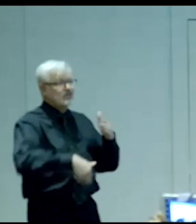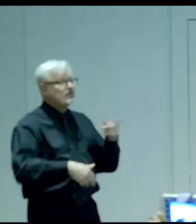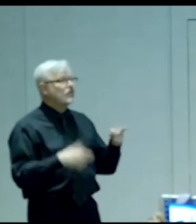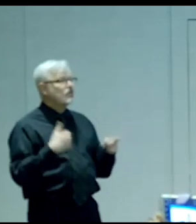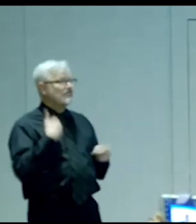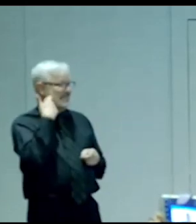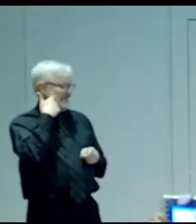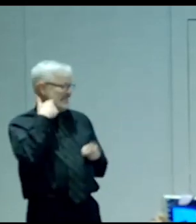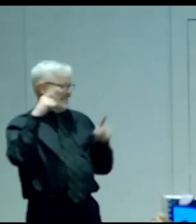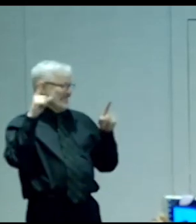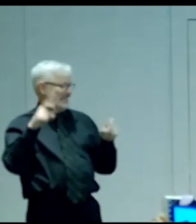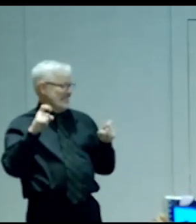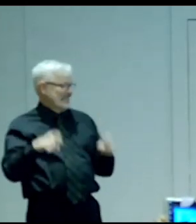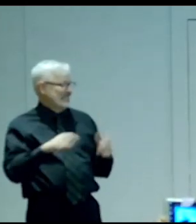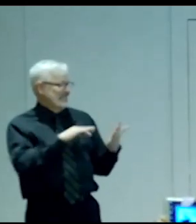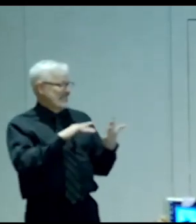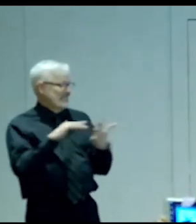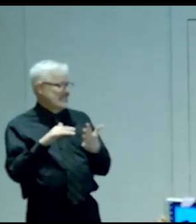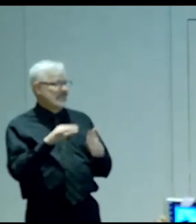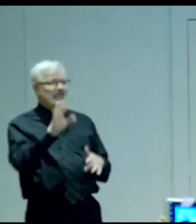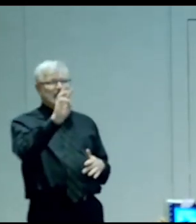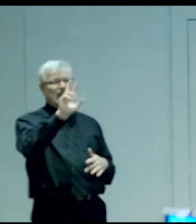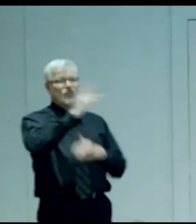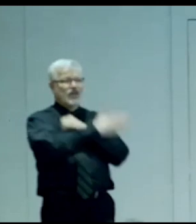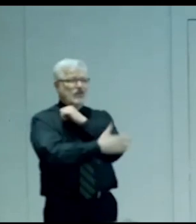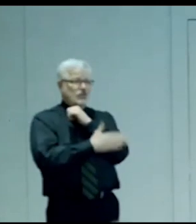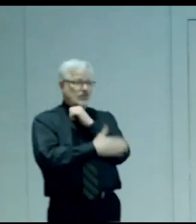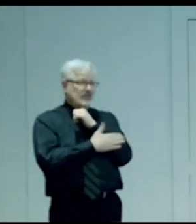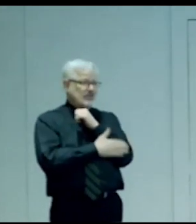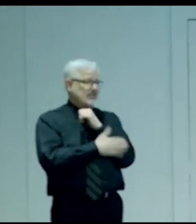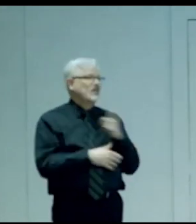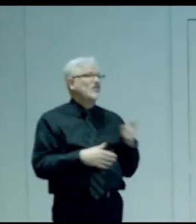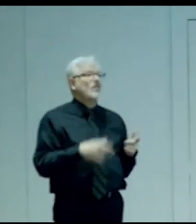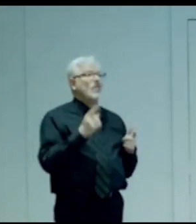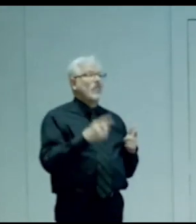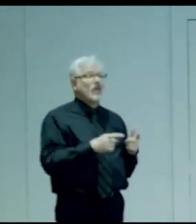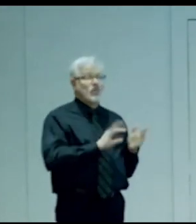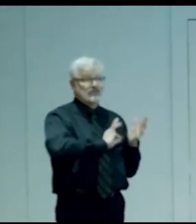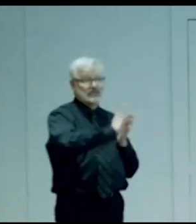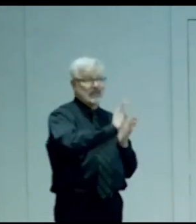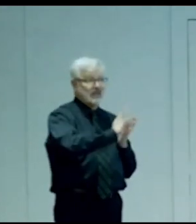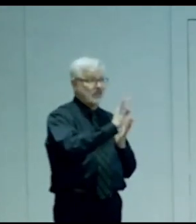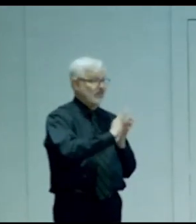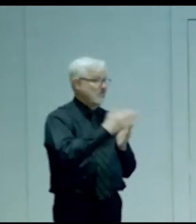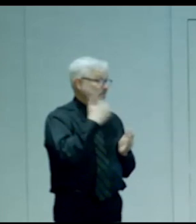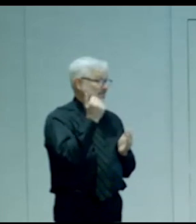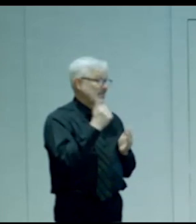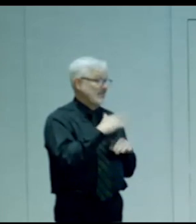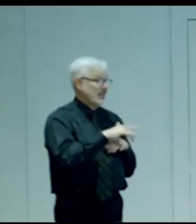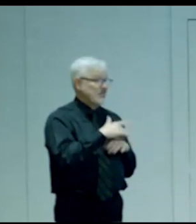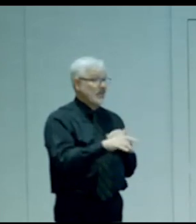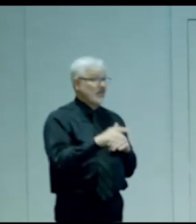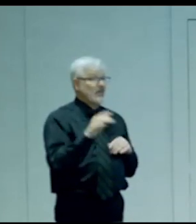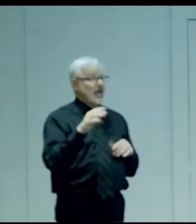did a study of 63 countries, including the best sample of ever available to the West